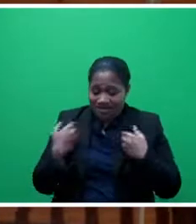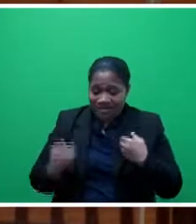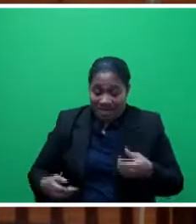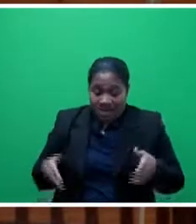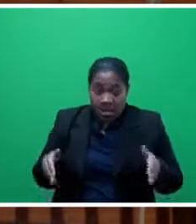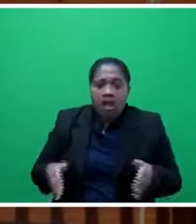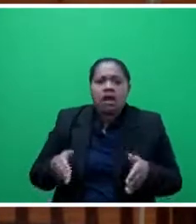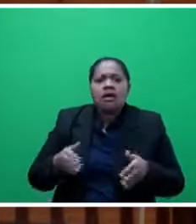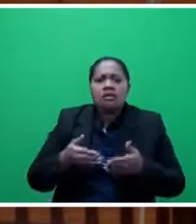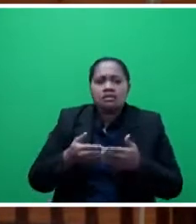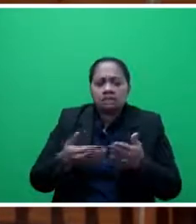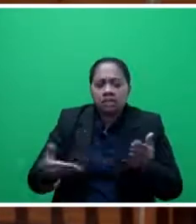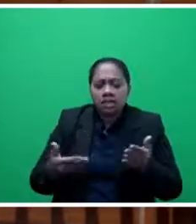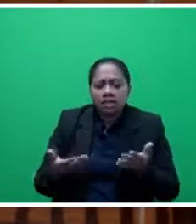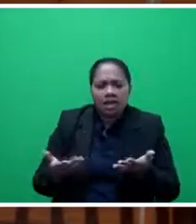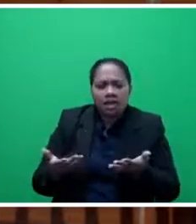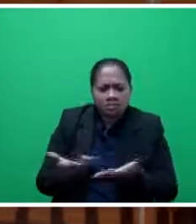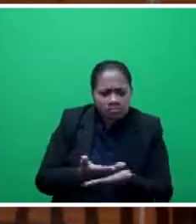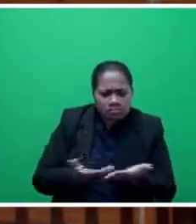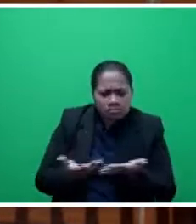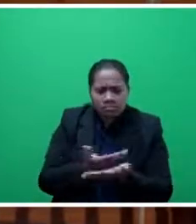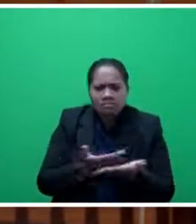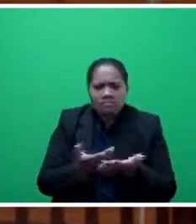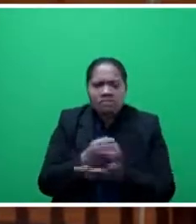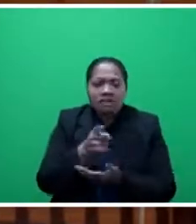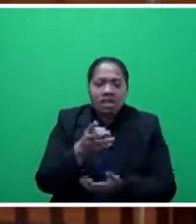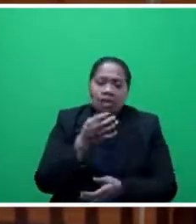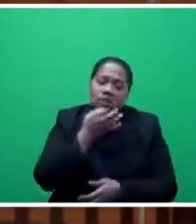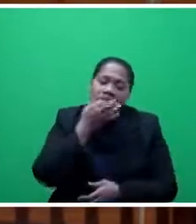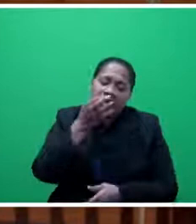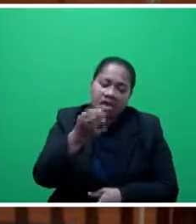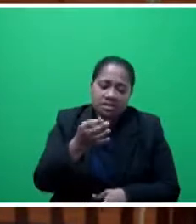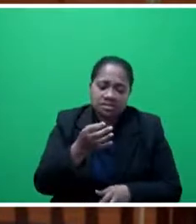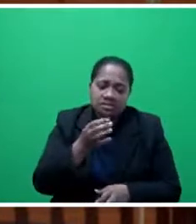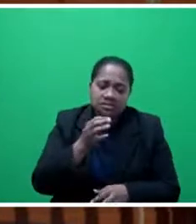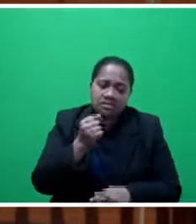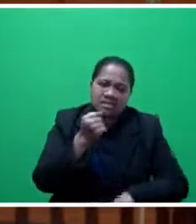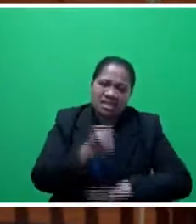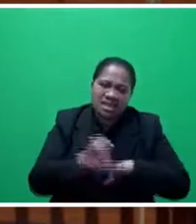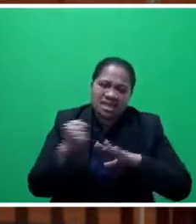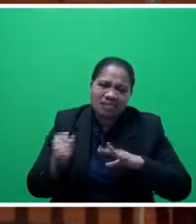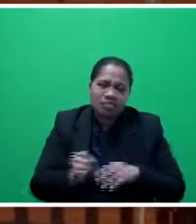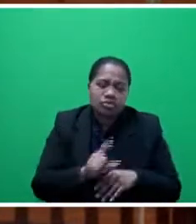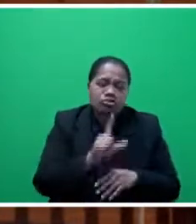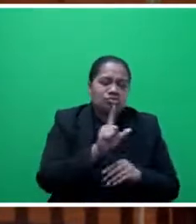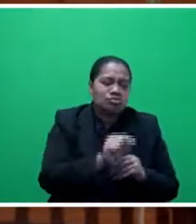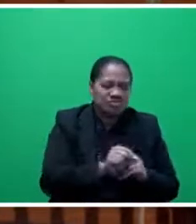have asked or requested the government to do this and do that.